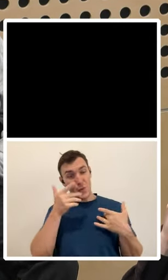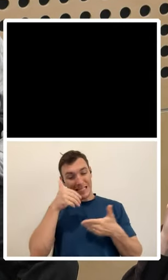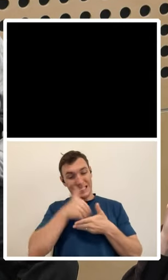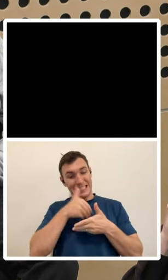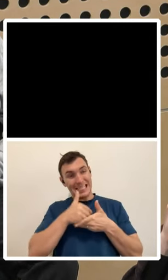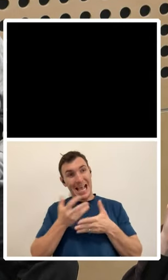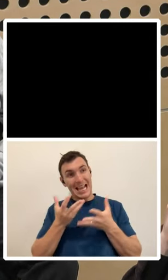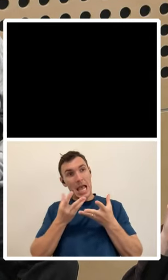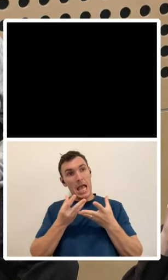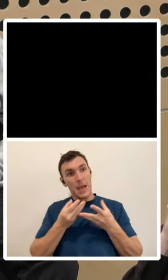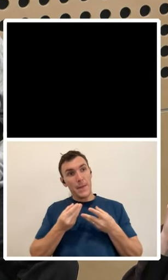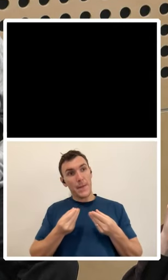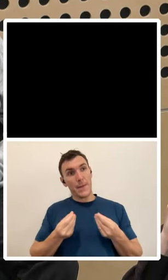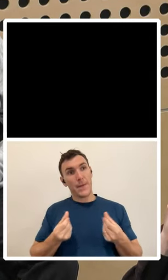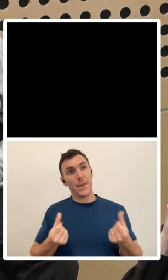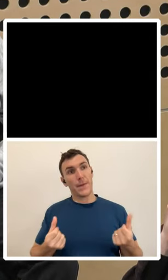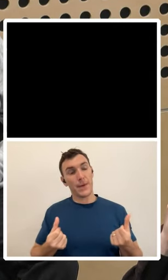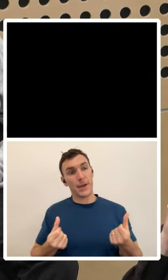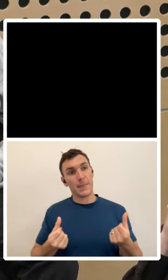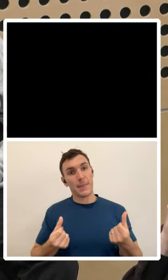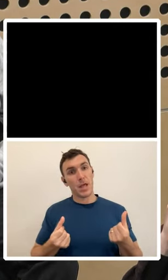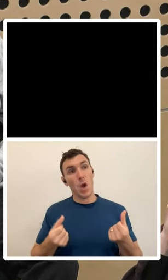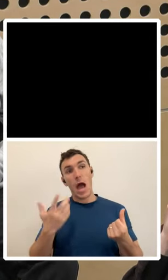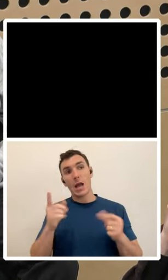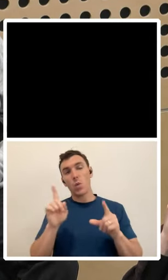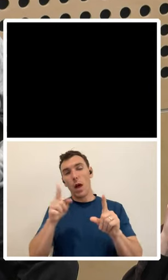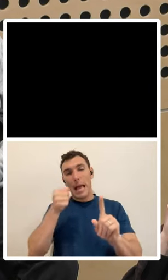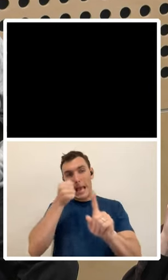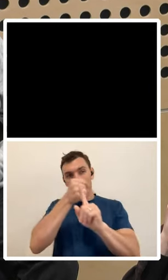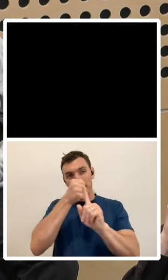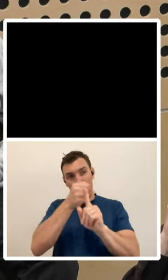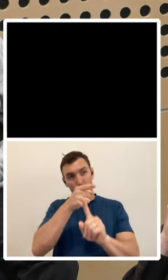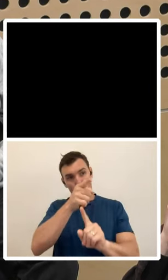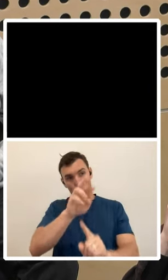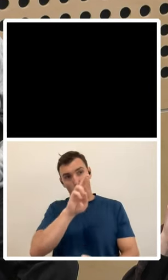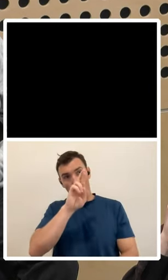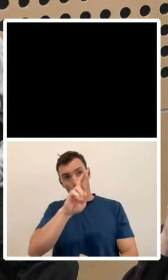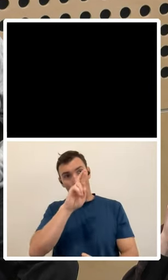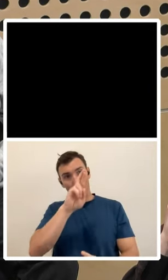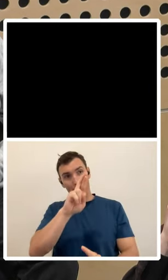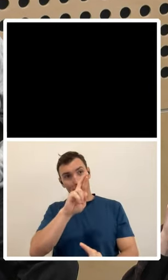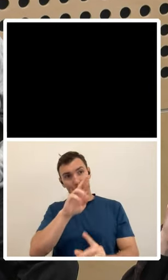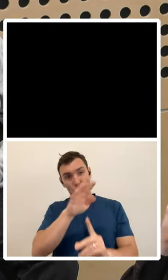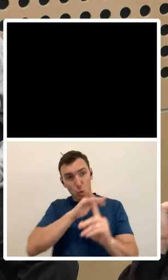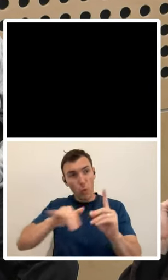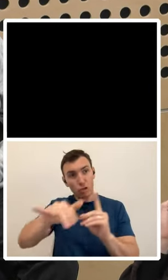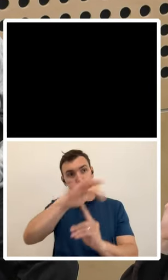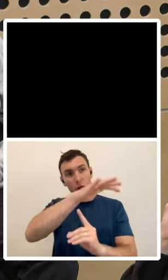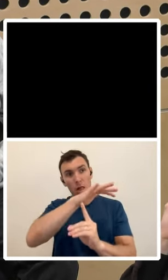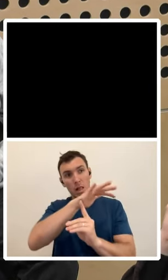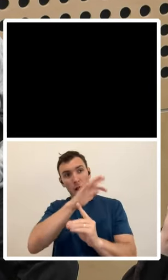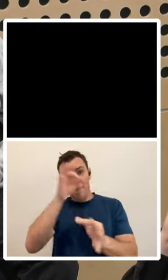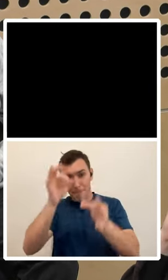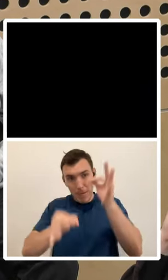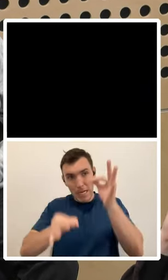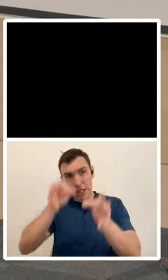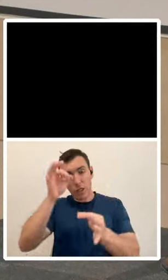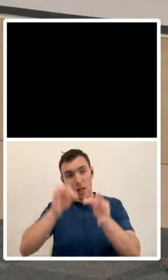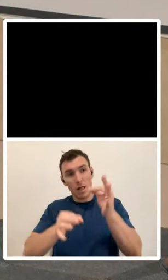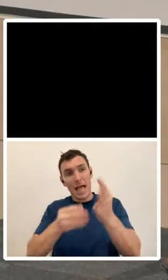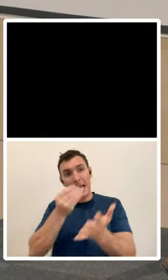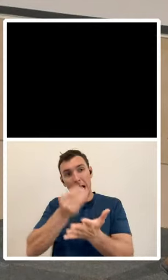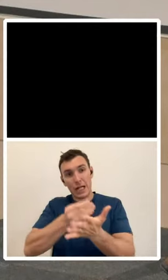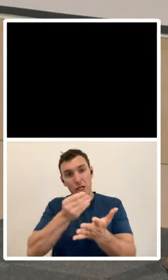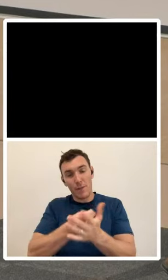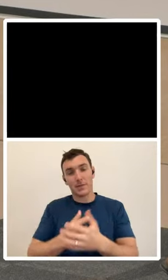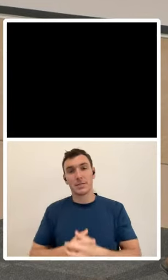do you personally hope to have on the wider social, political, and economic landscape? So first, what I studied here. So I